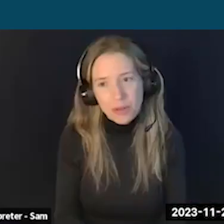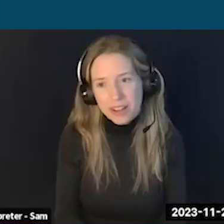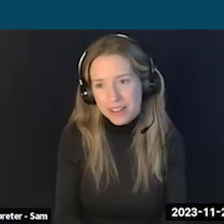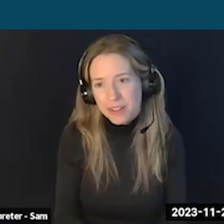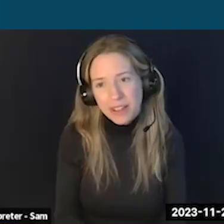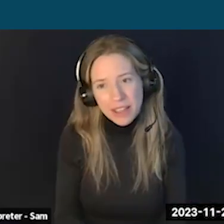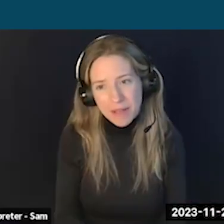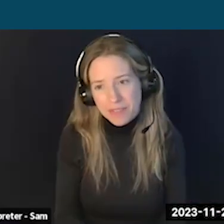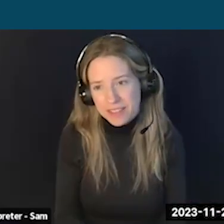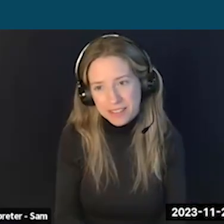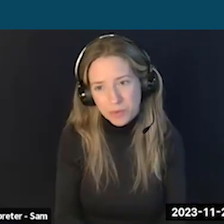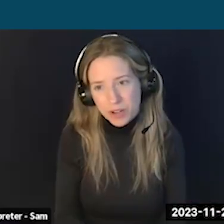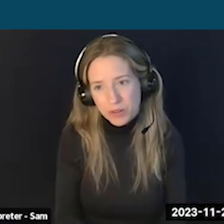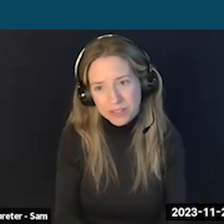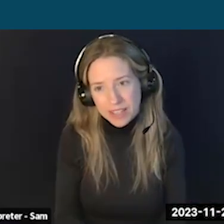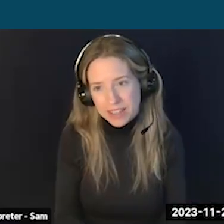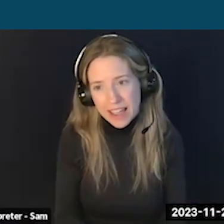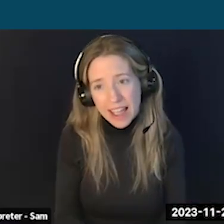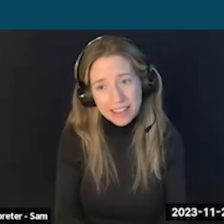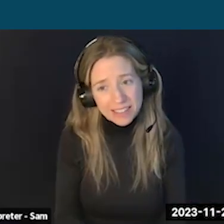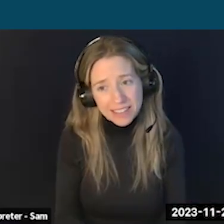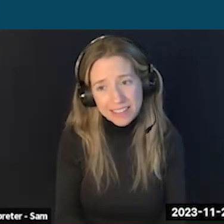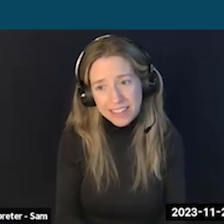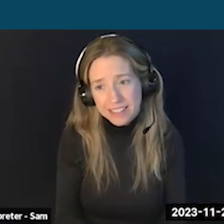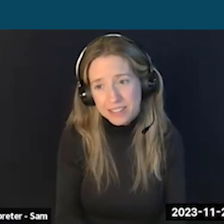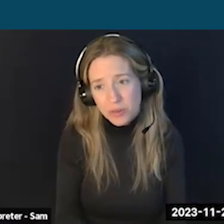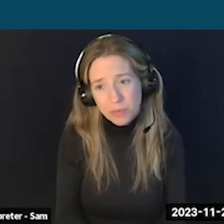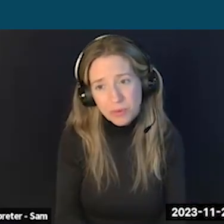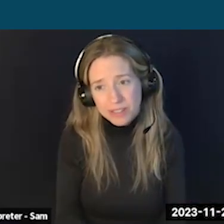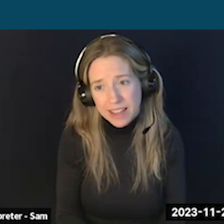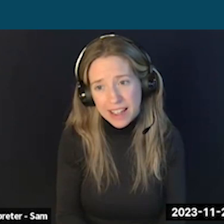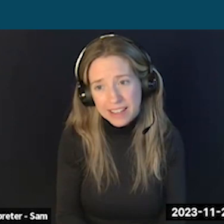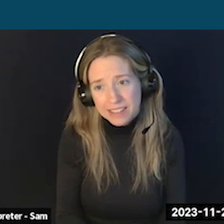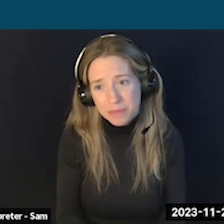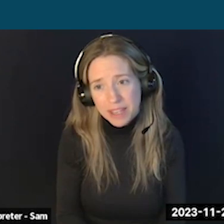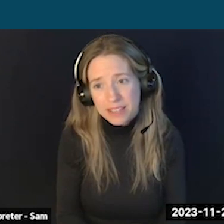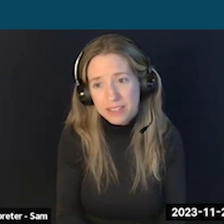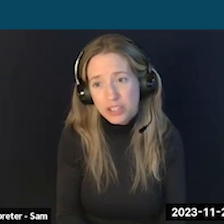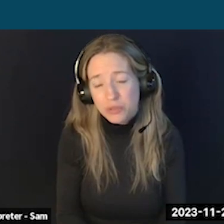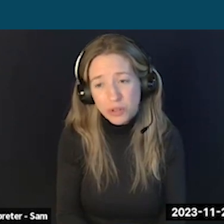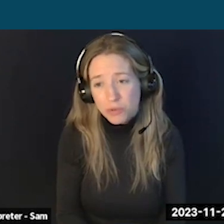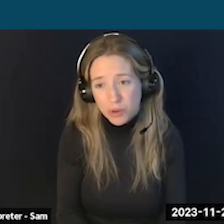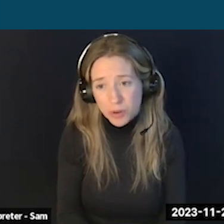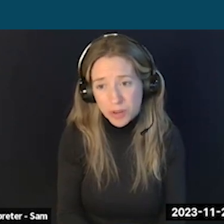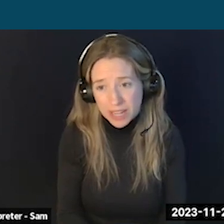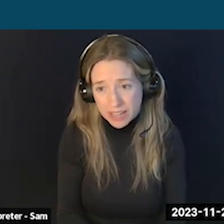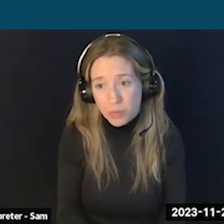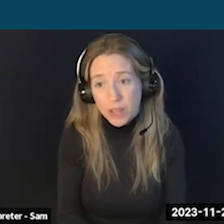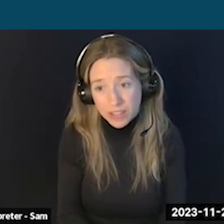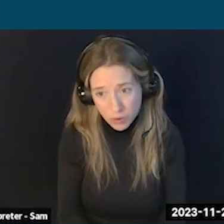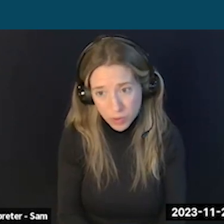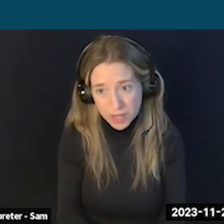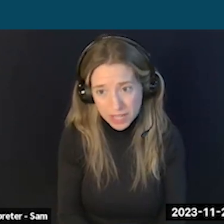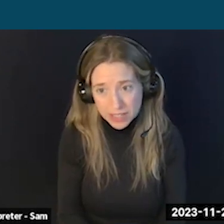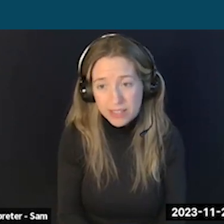Yeah, I want to emphasize what Cole said. Ask. It's so important to ask because you don't know what we need.